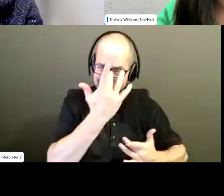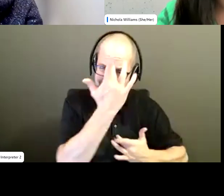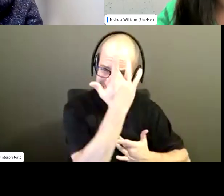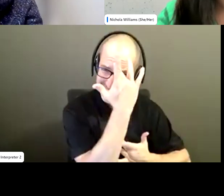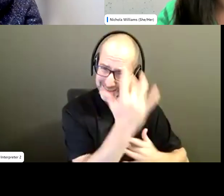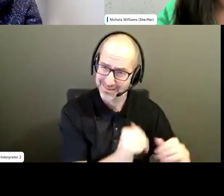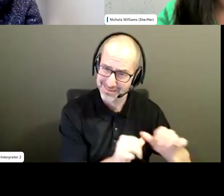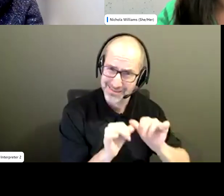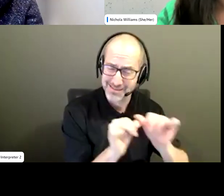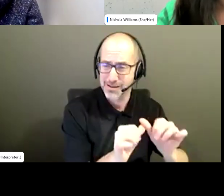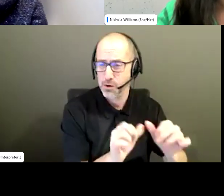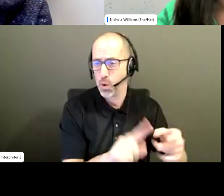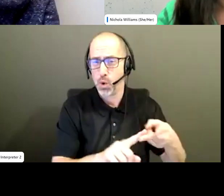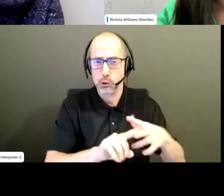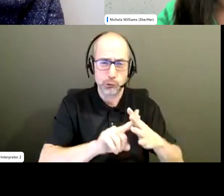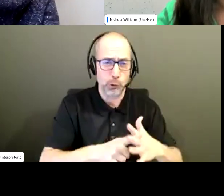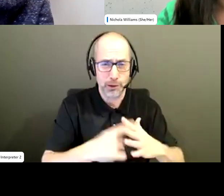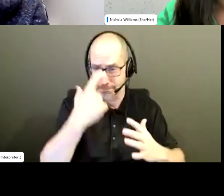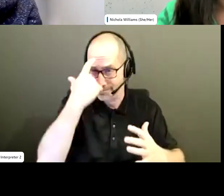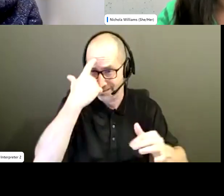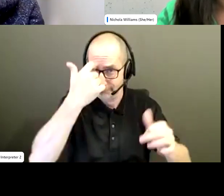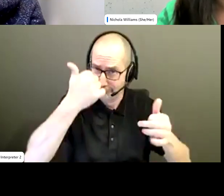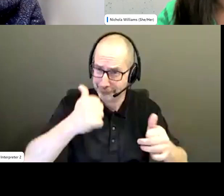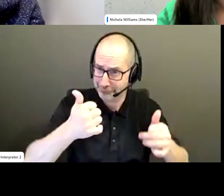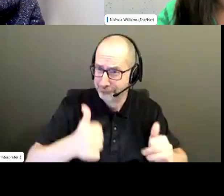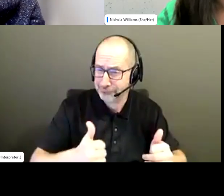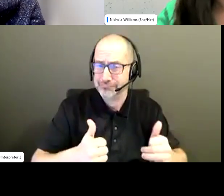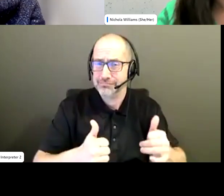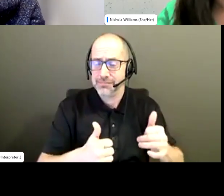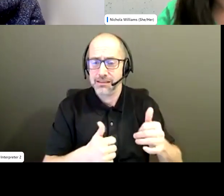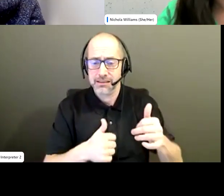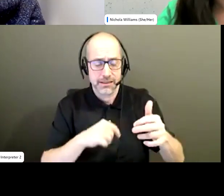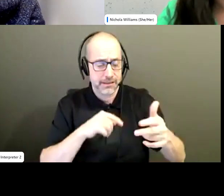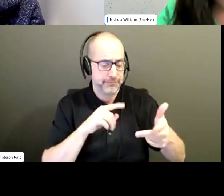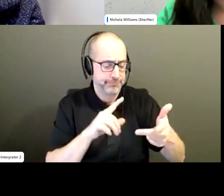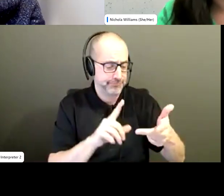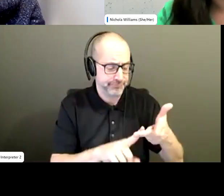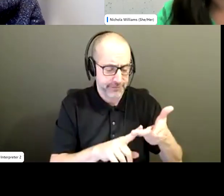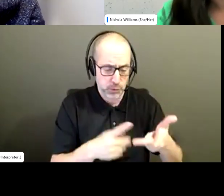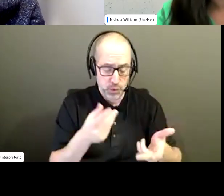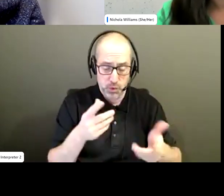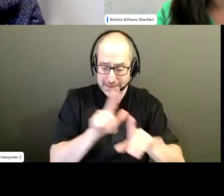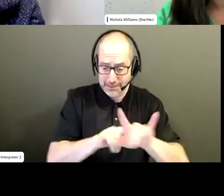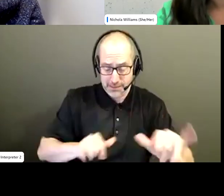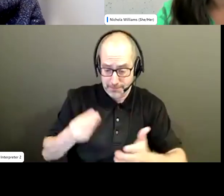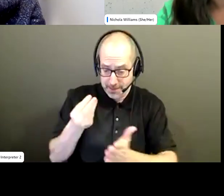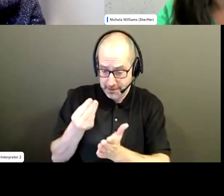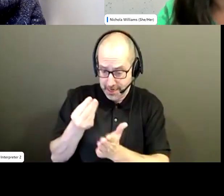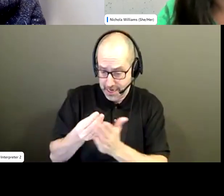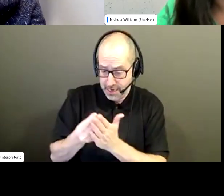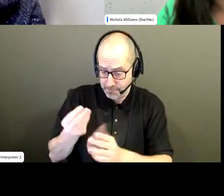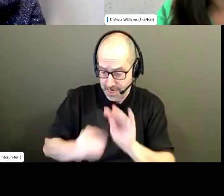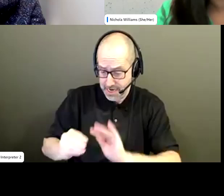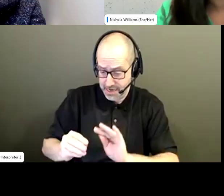start developing cognitive challenges and experiencing economic abuse as well, not necessarily have the